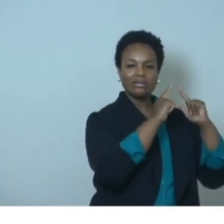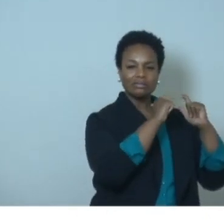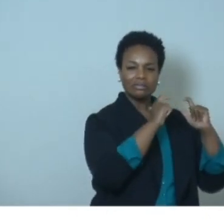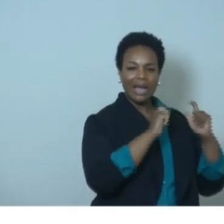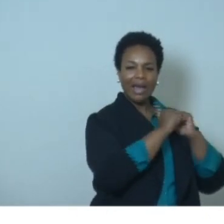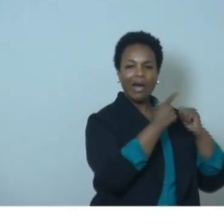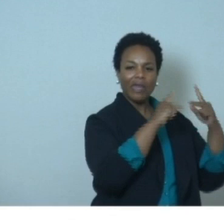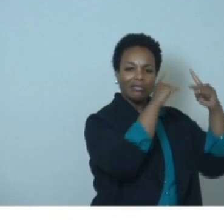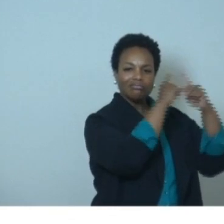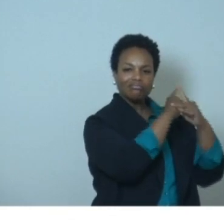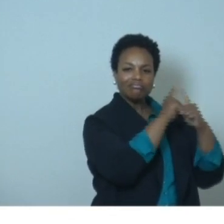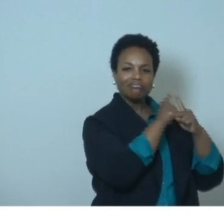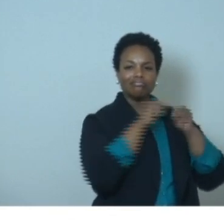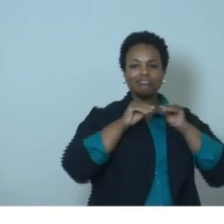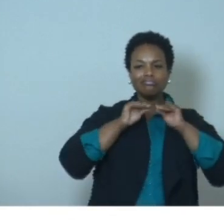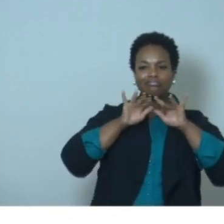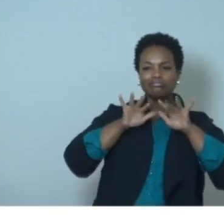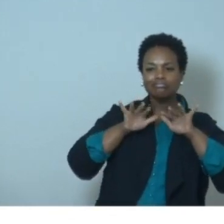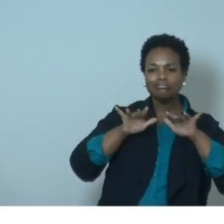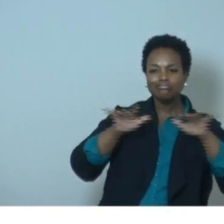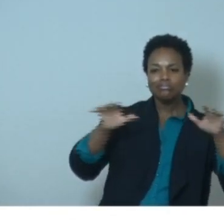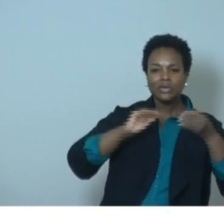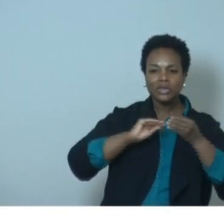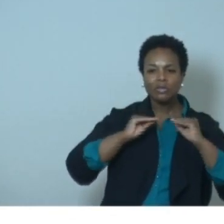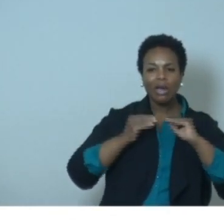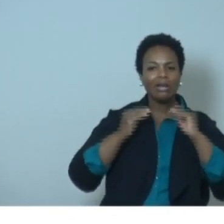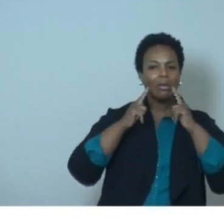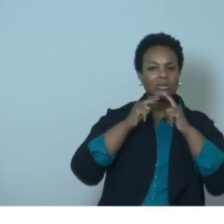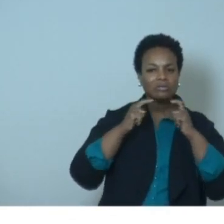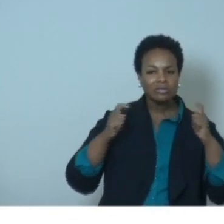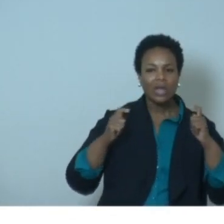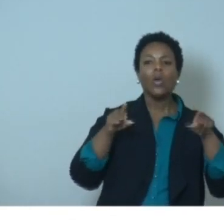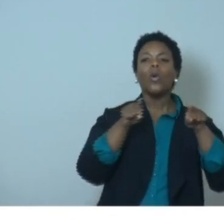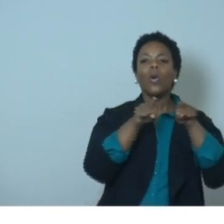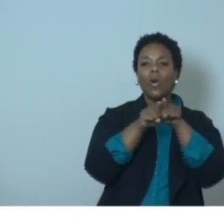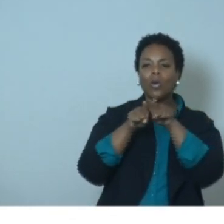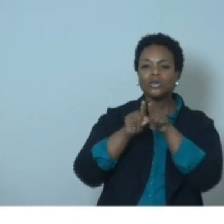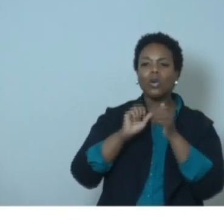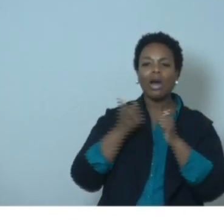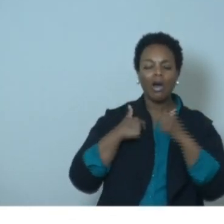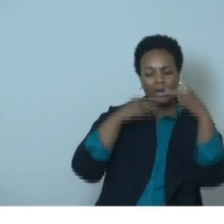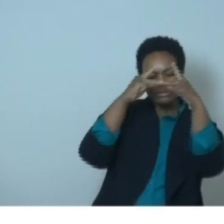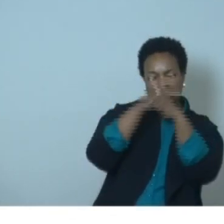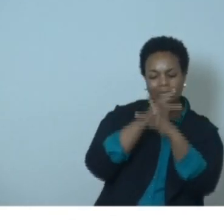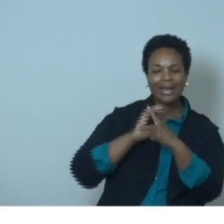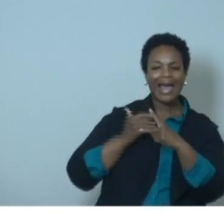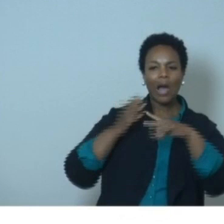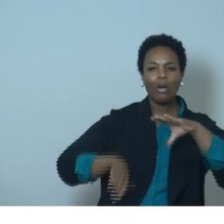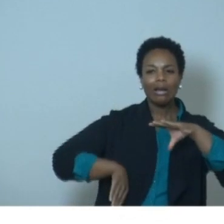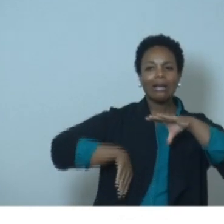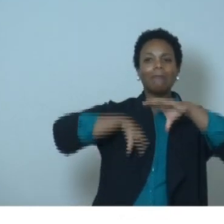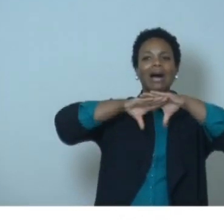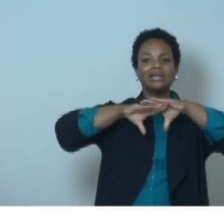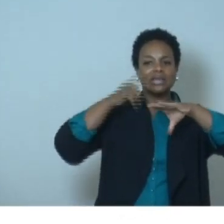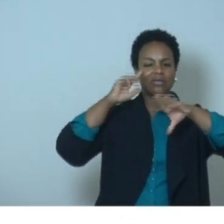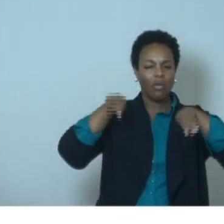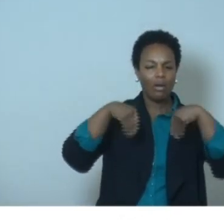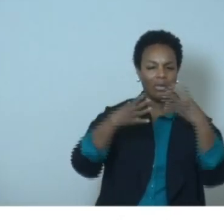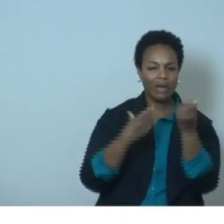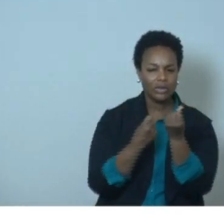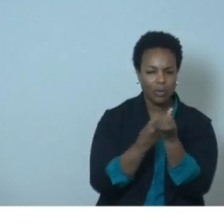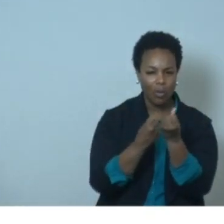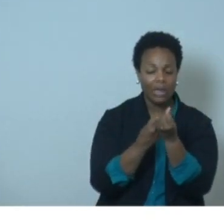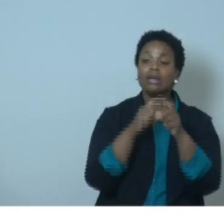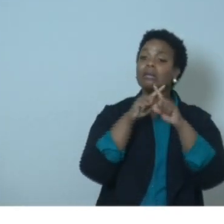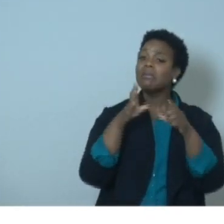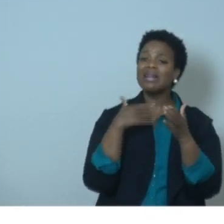to the same it is now, really, that gives us a certain amount of capacity to expand. But you can see that all but the Southwest are doing